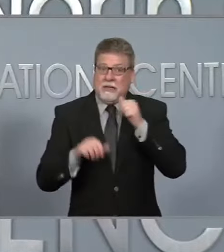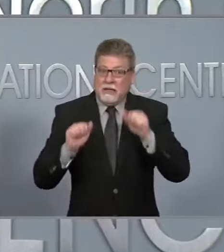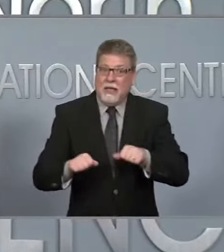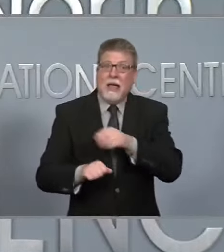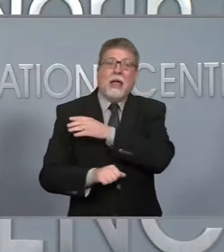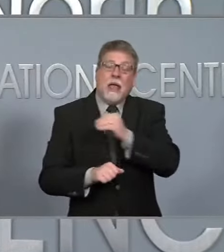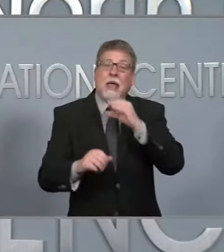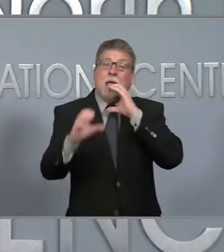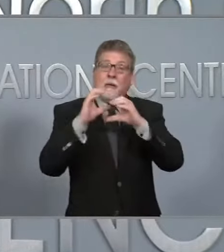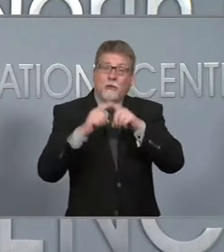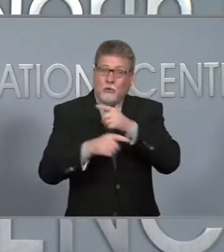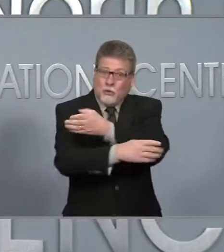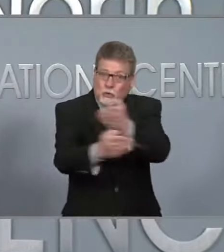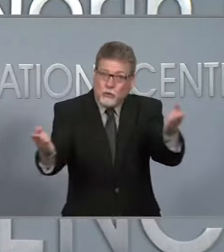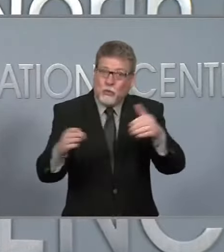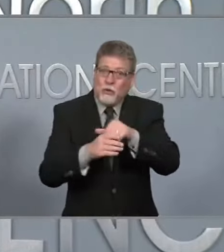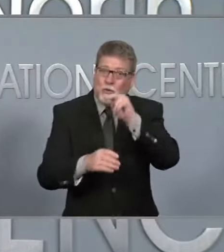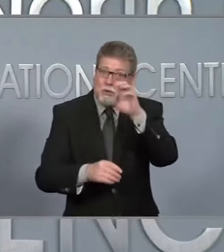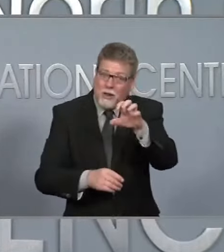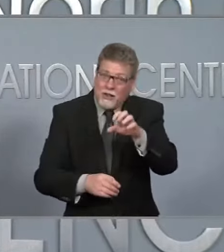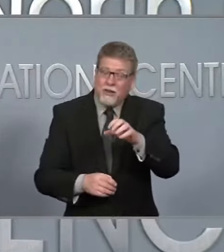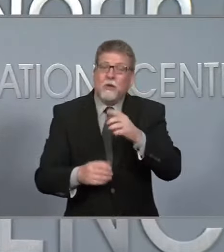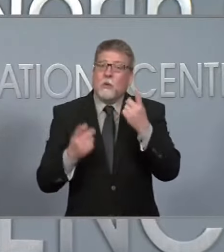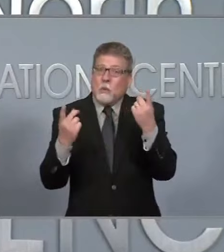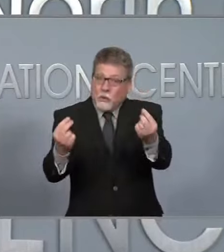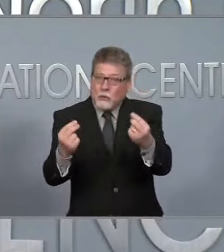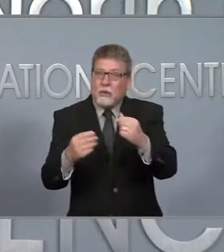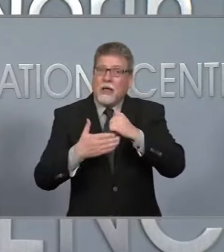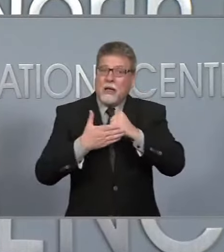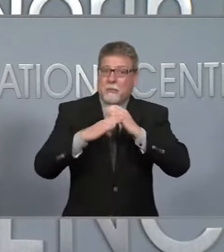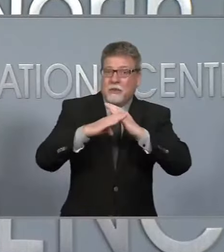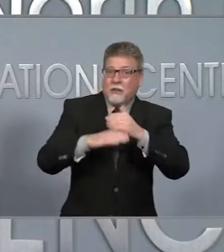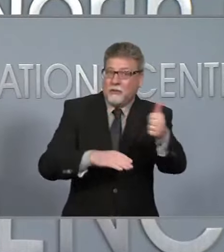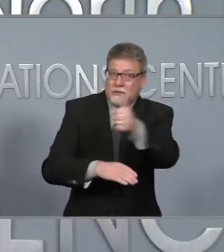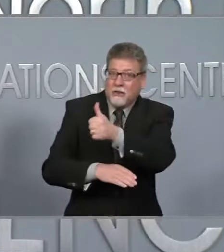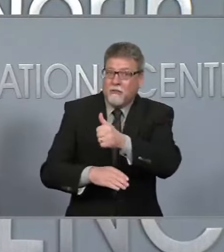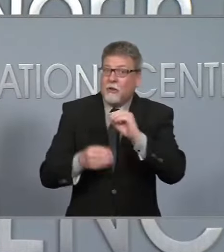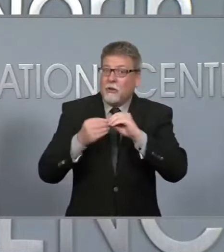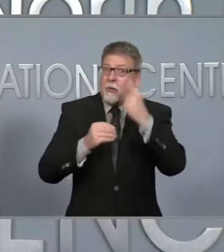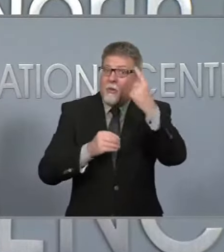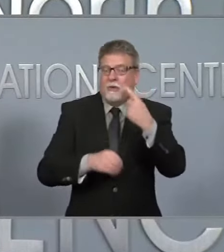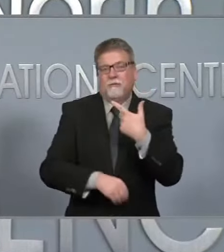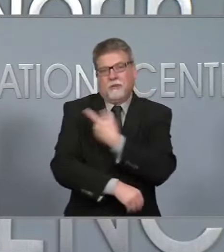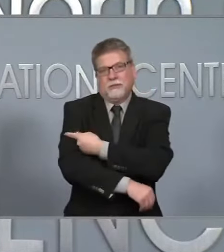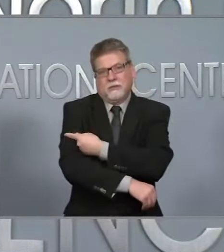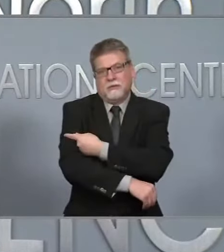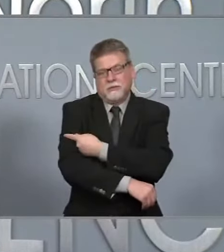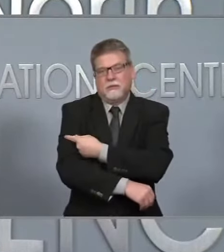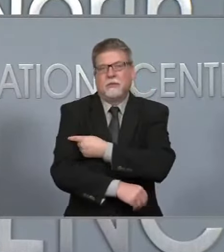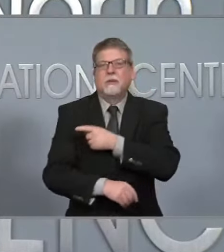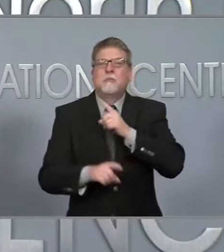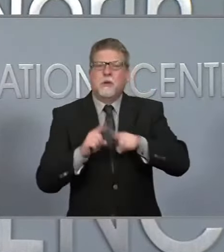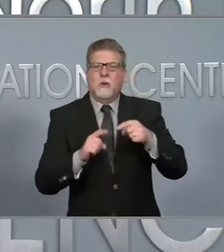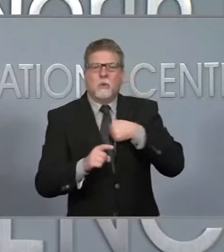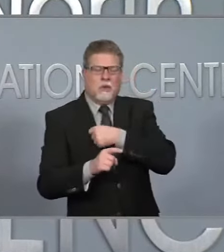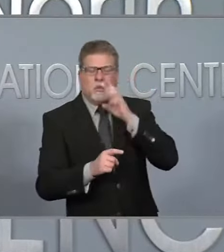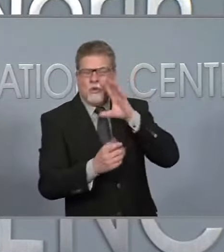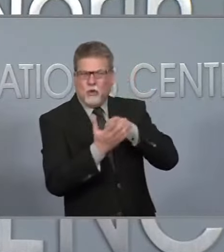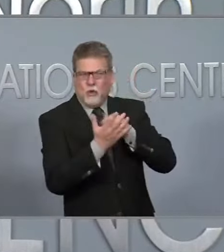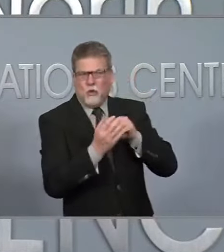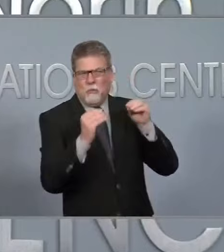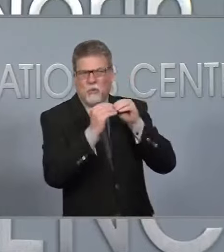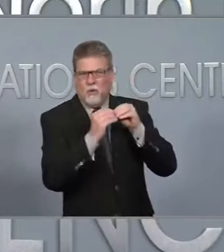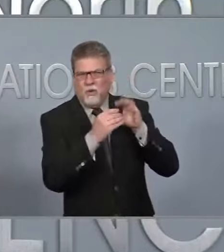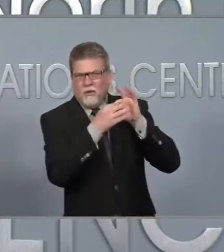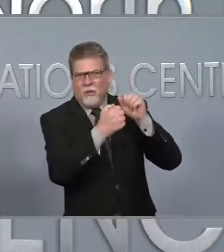protect themselves, of course, starting with vaccinations. And then as we continue to learn more about the virus, we'll be able